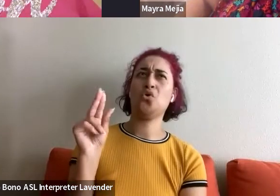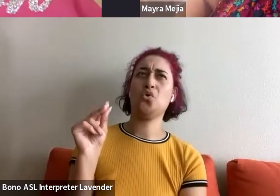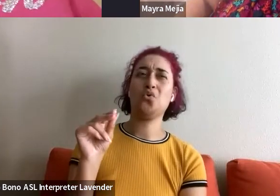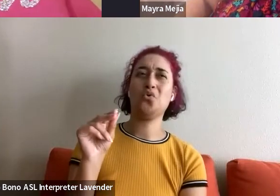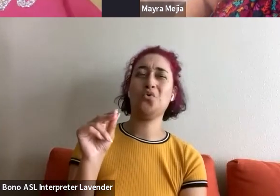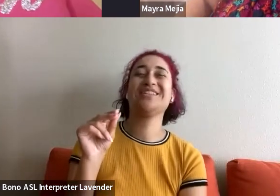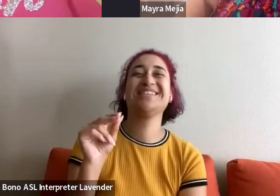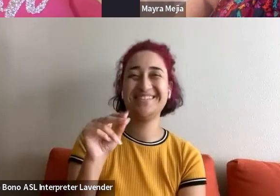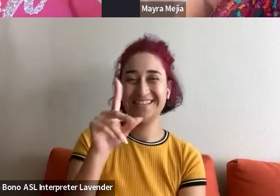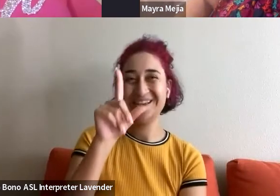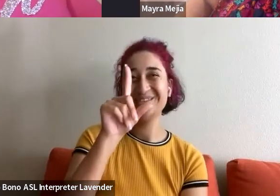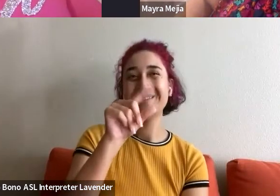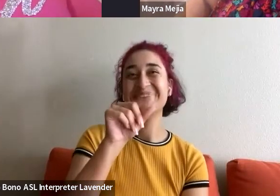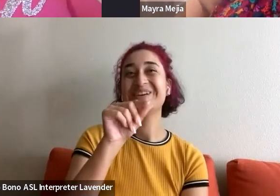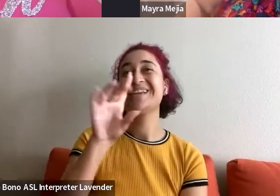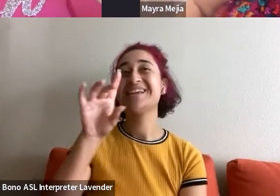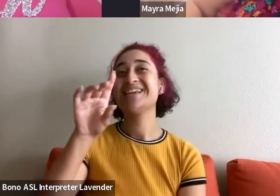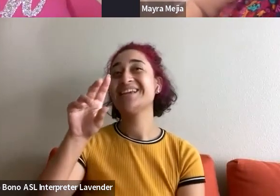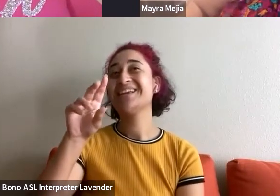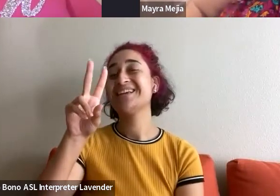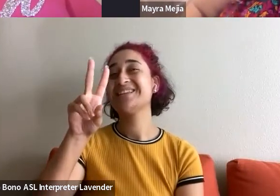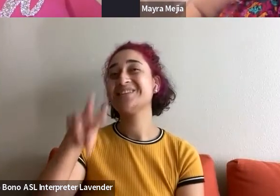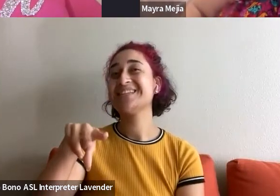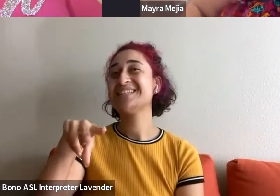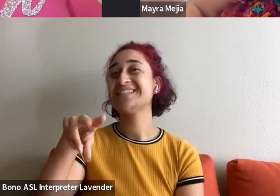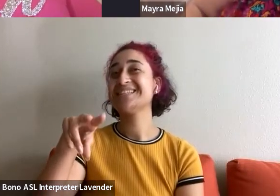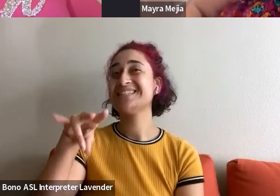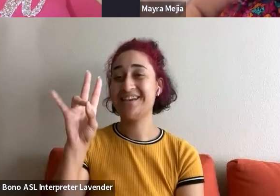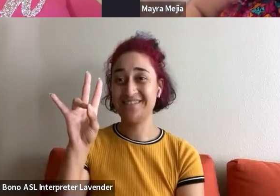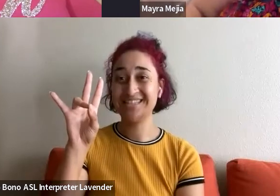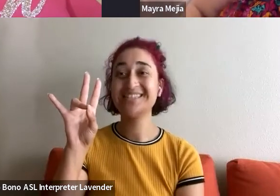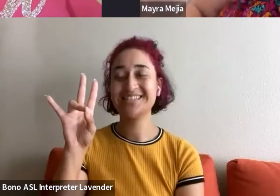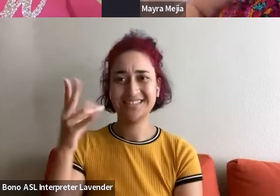2027. Oh my God.